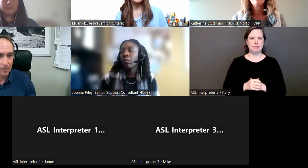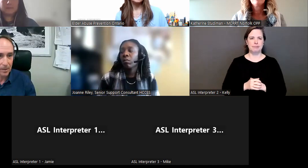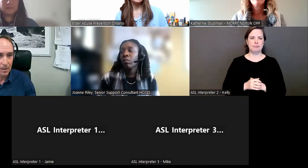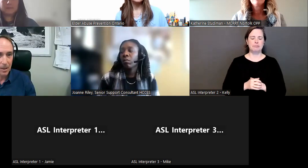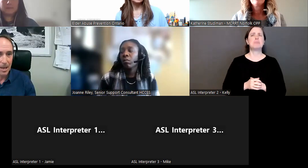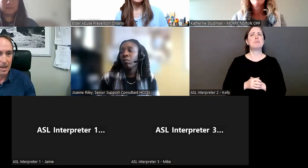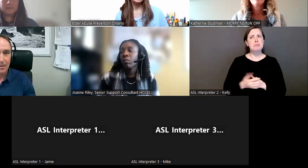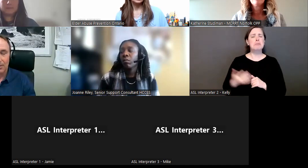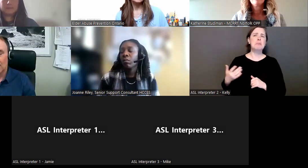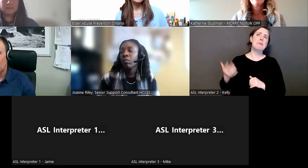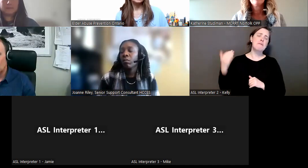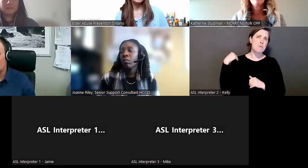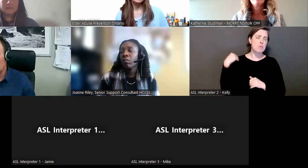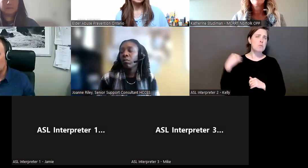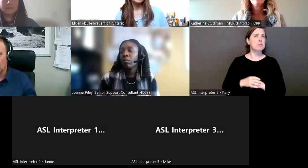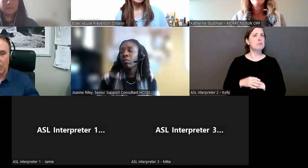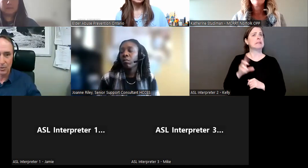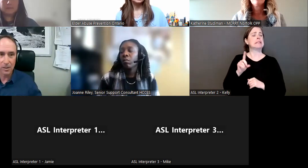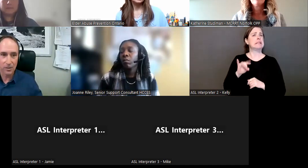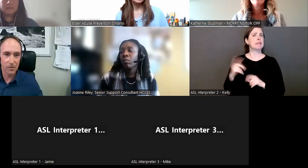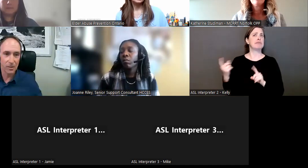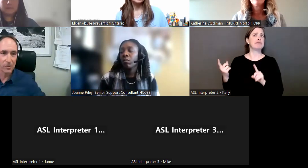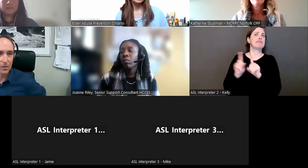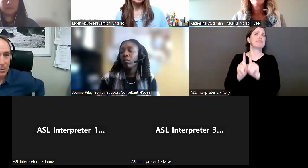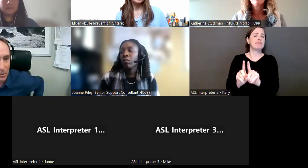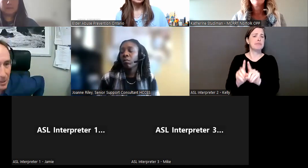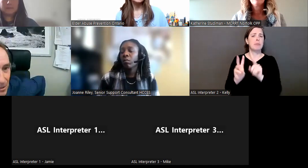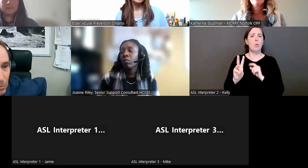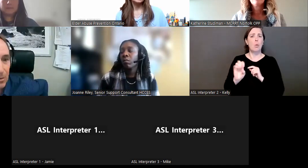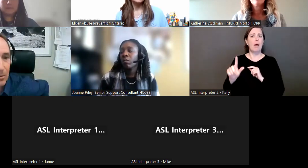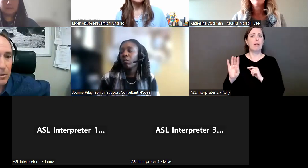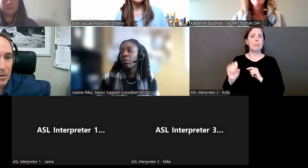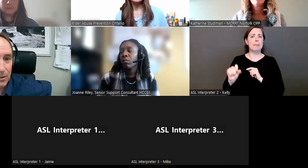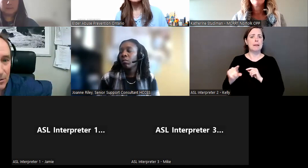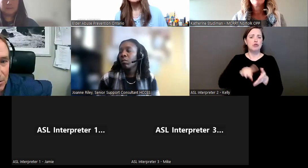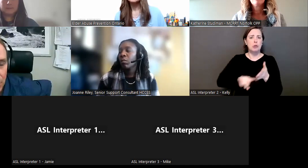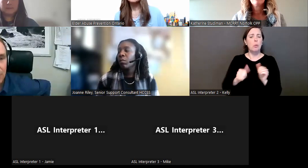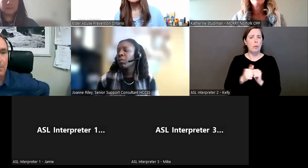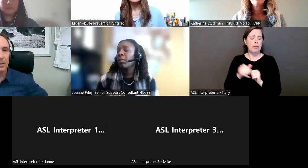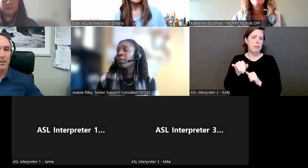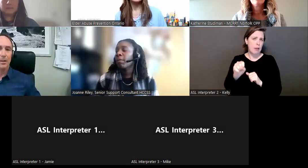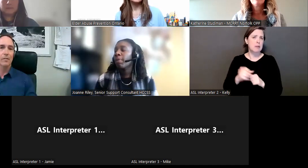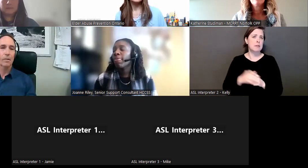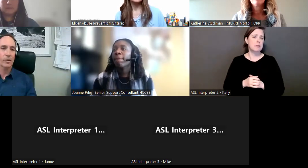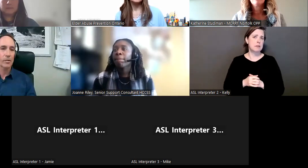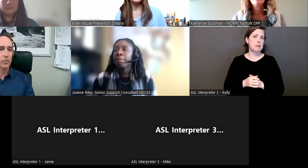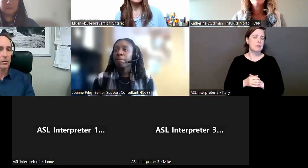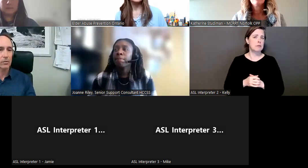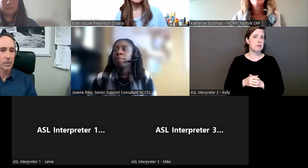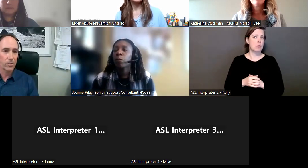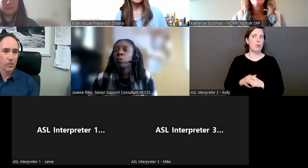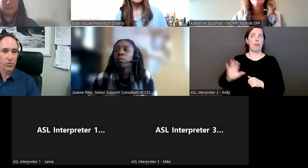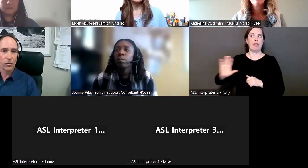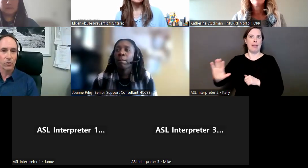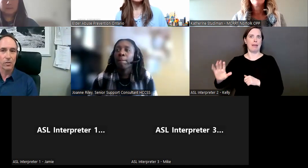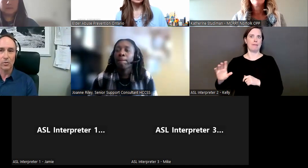them, and obviously their process is their process, and we're there to support from a social,